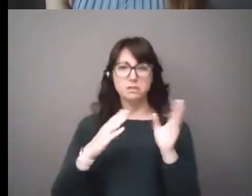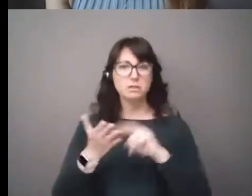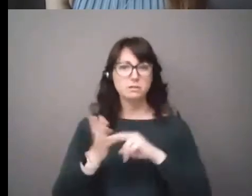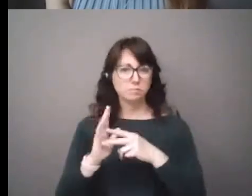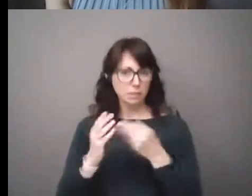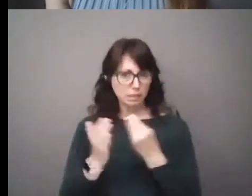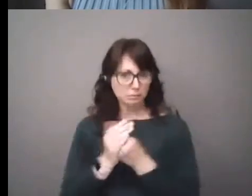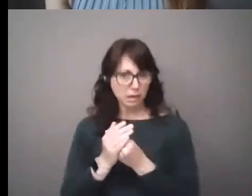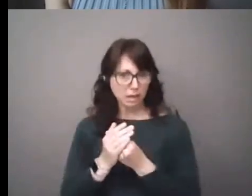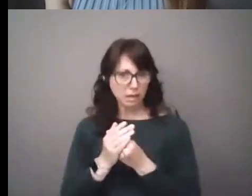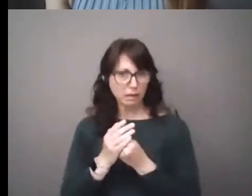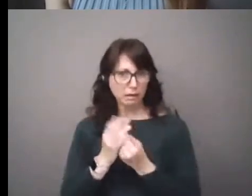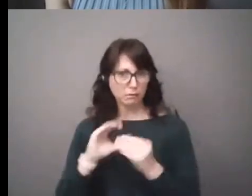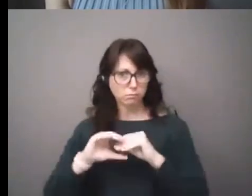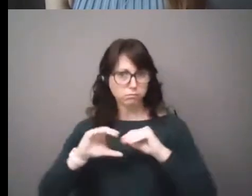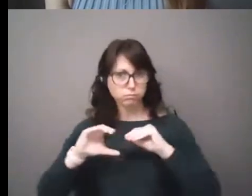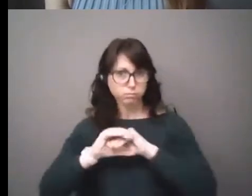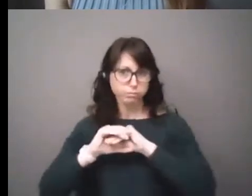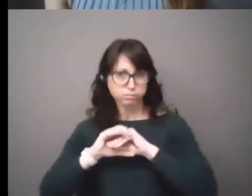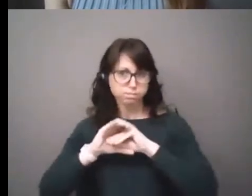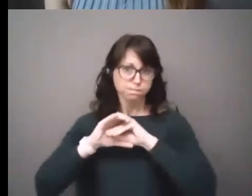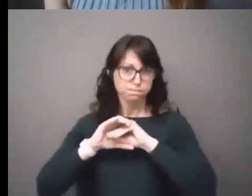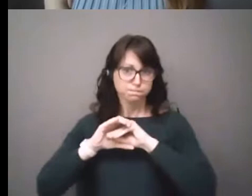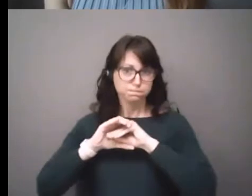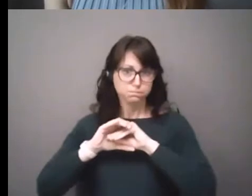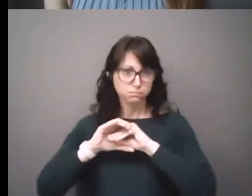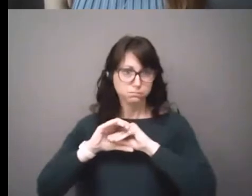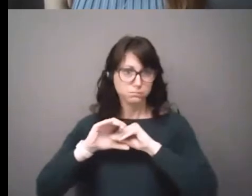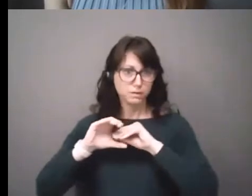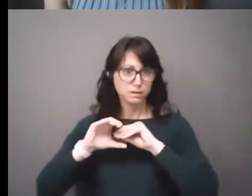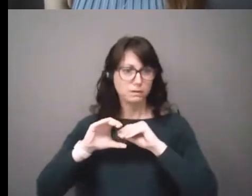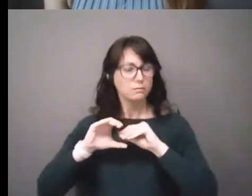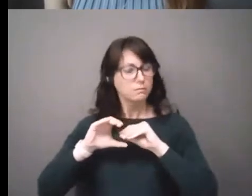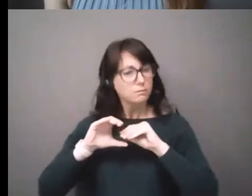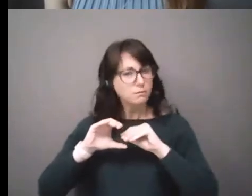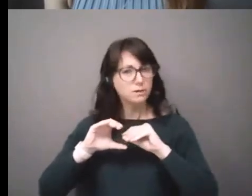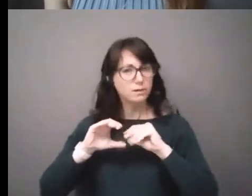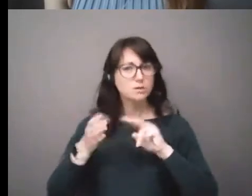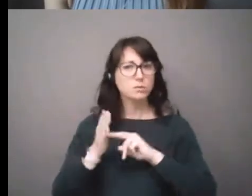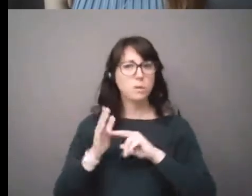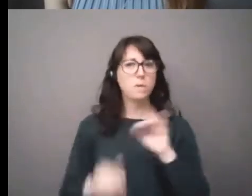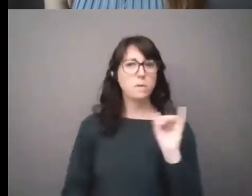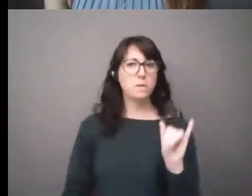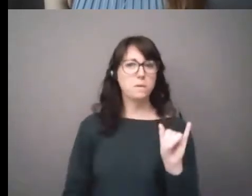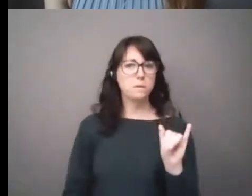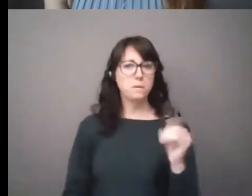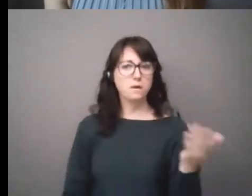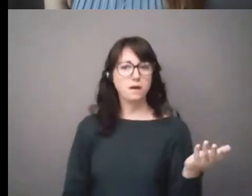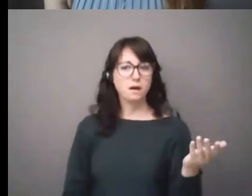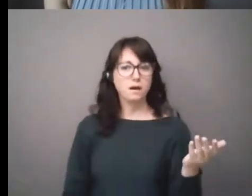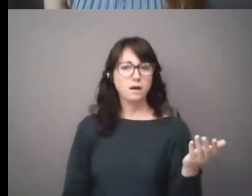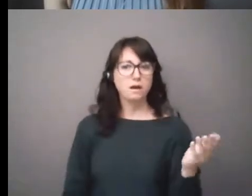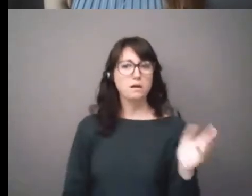money. And what does that mean? So I think that my answer to that is that